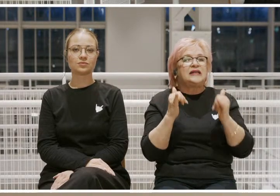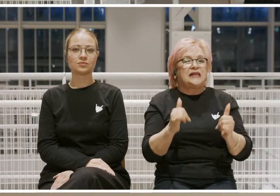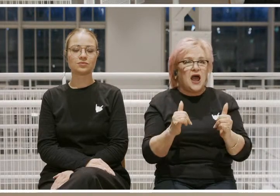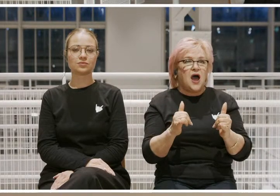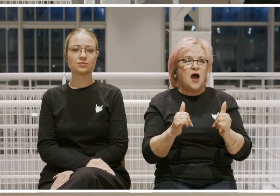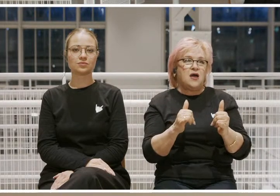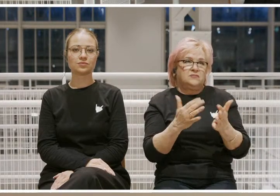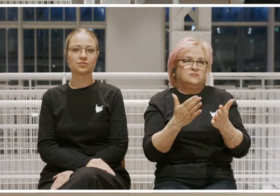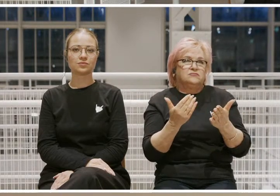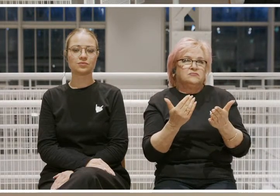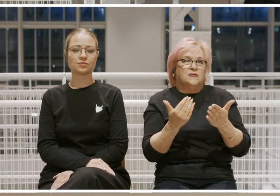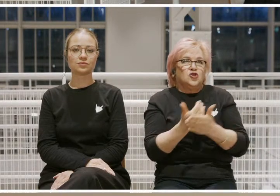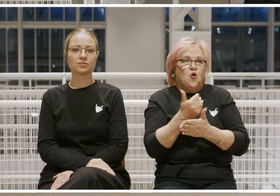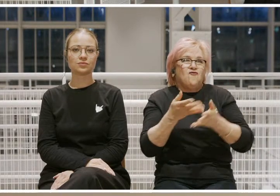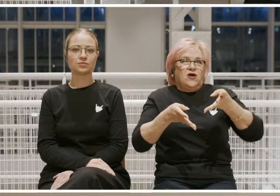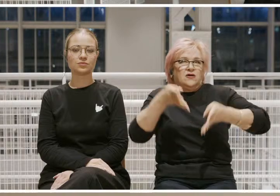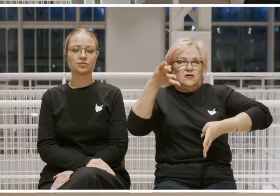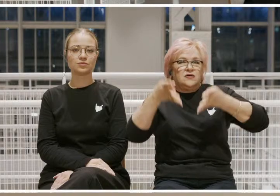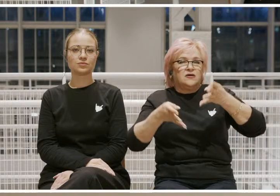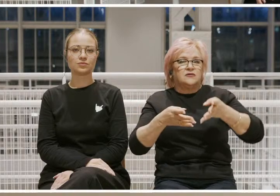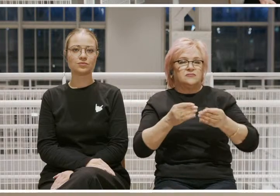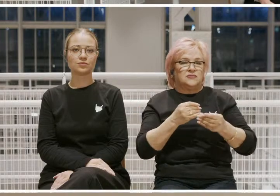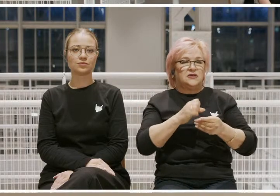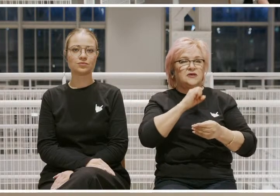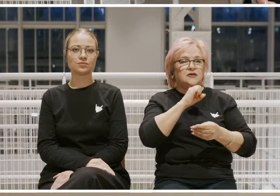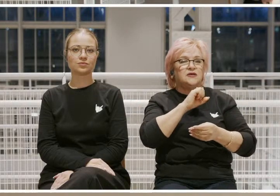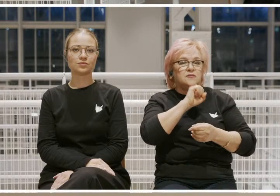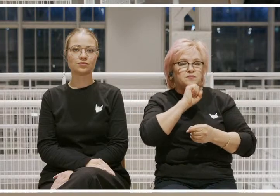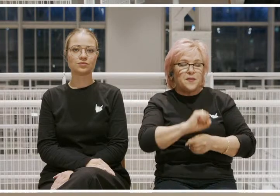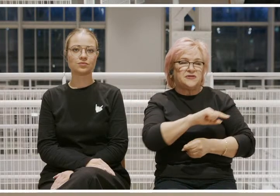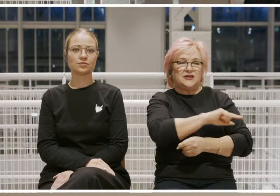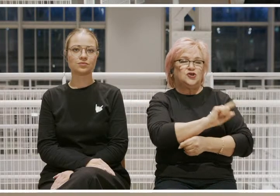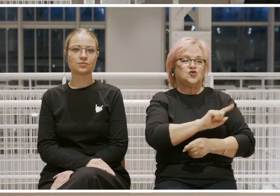this presentation. So Gamze.